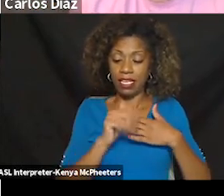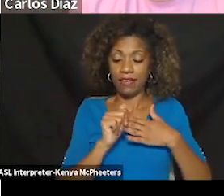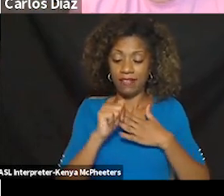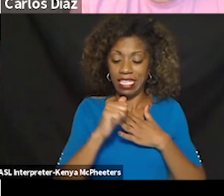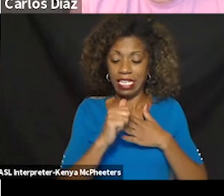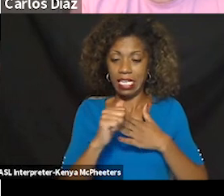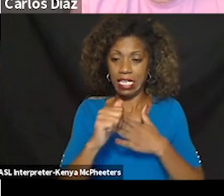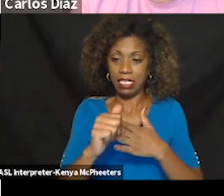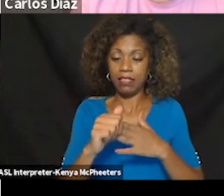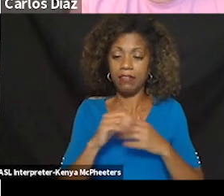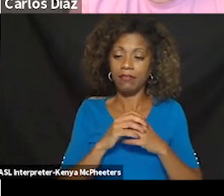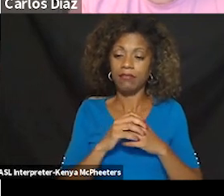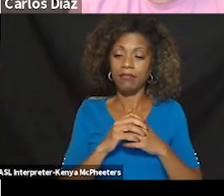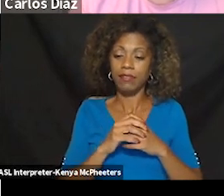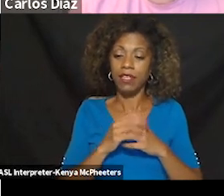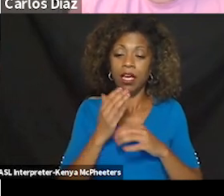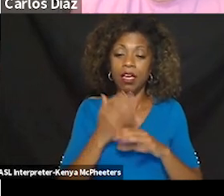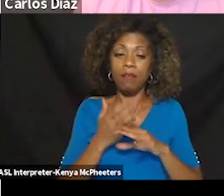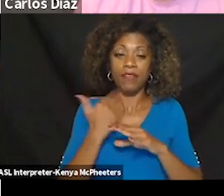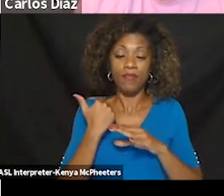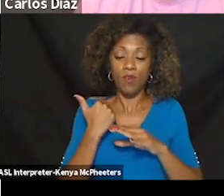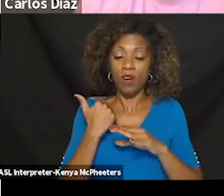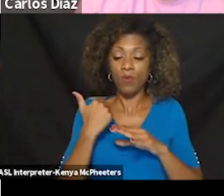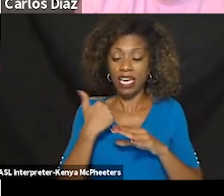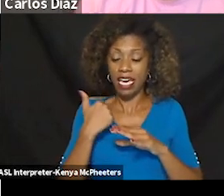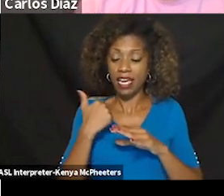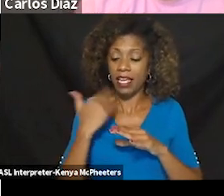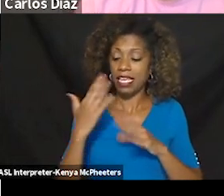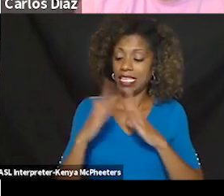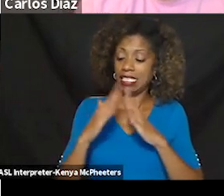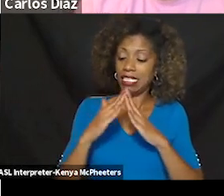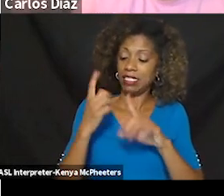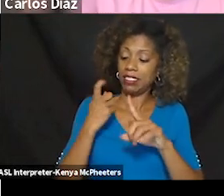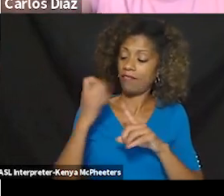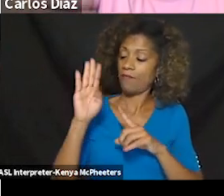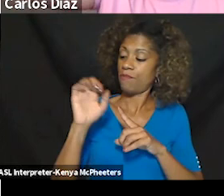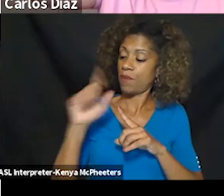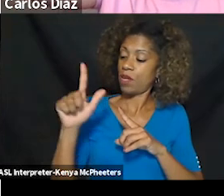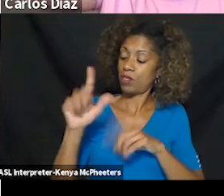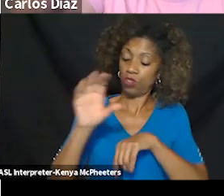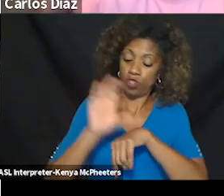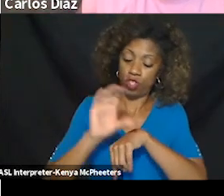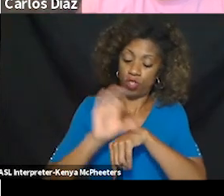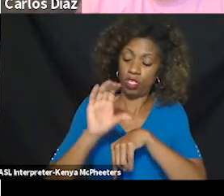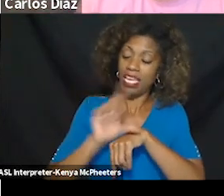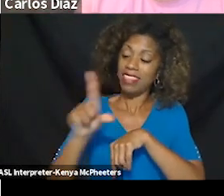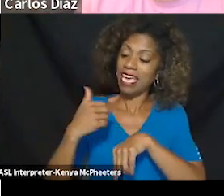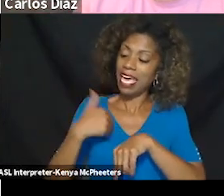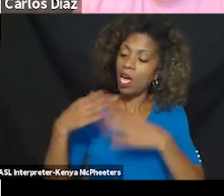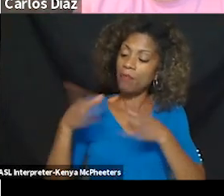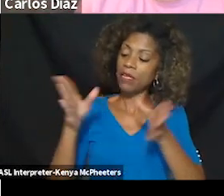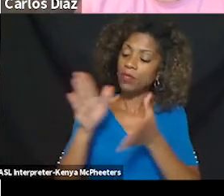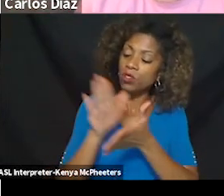had representatives from the city of Falls Church, including the vice mayor and directors from their public schools, to talk